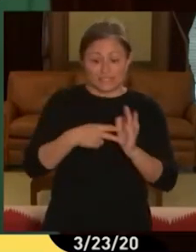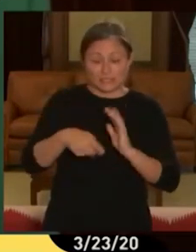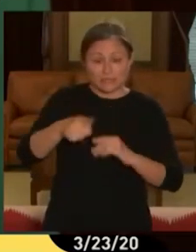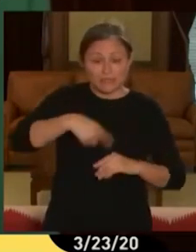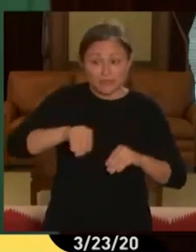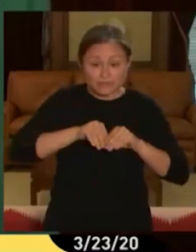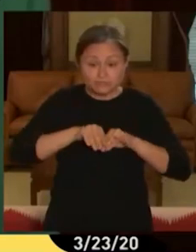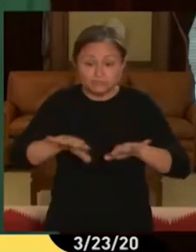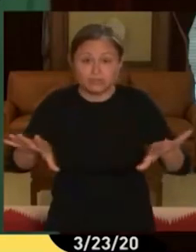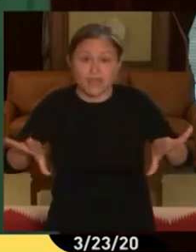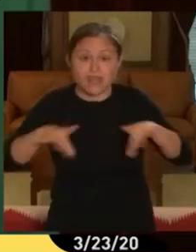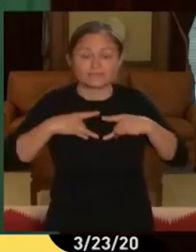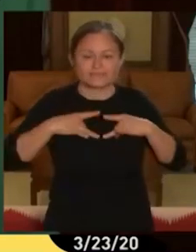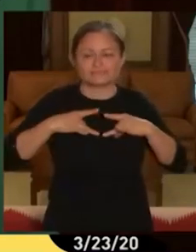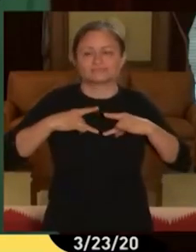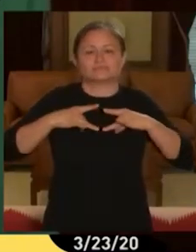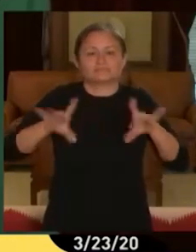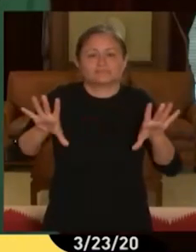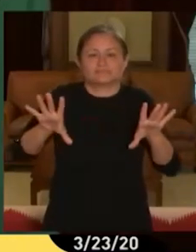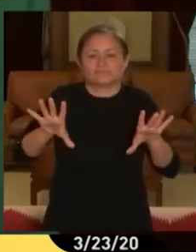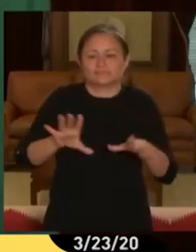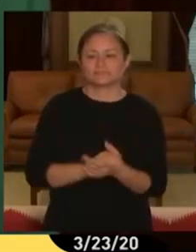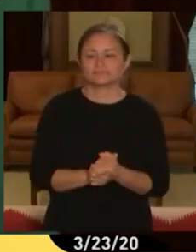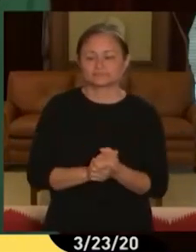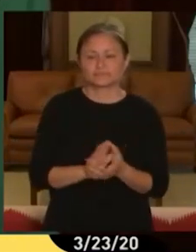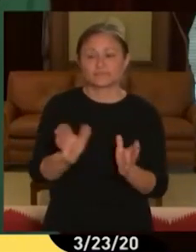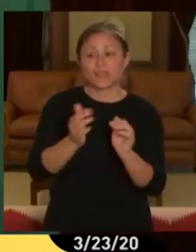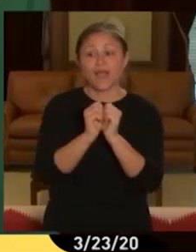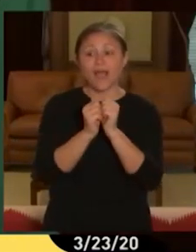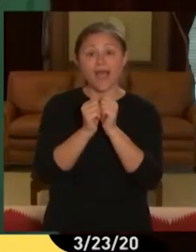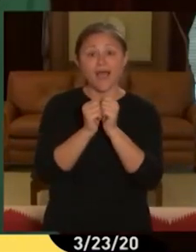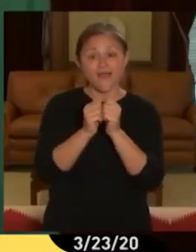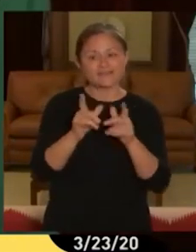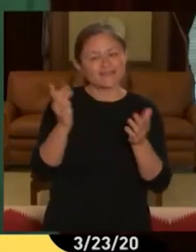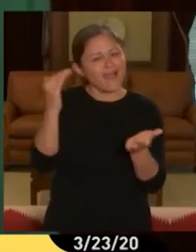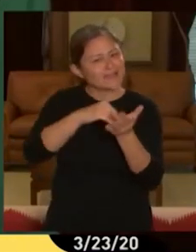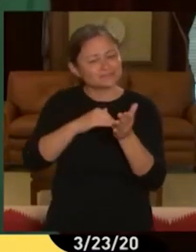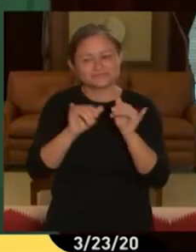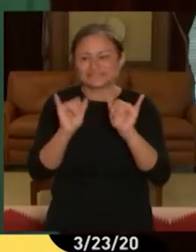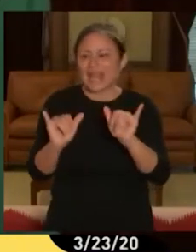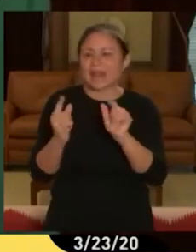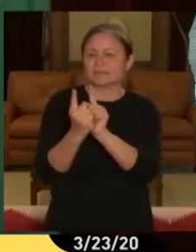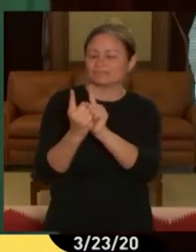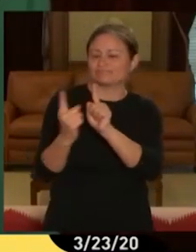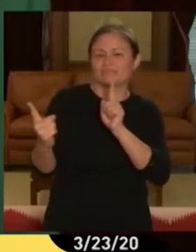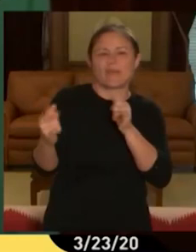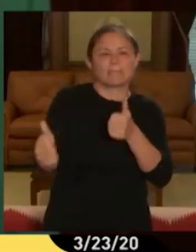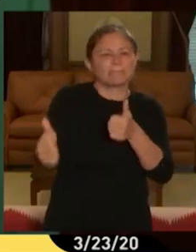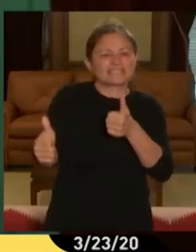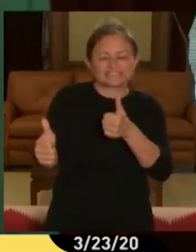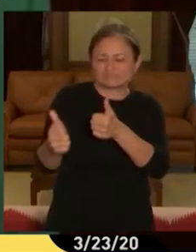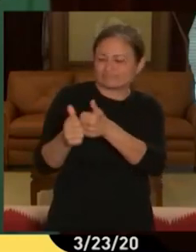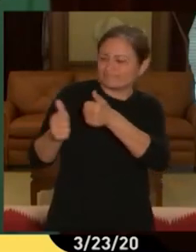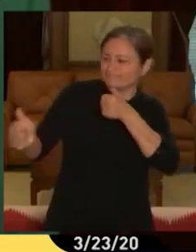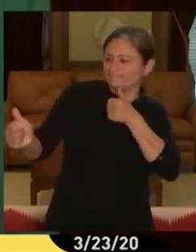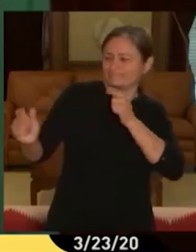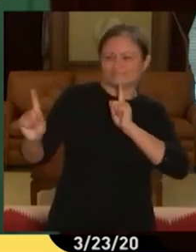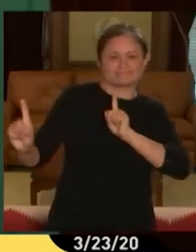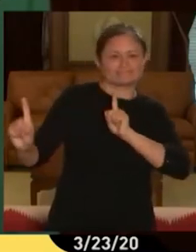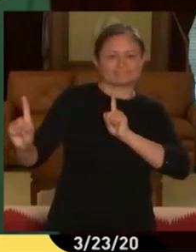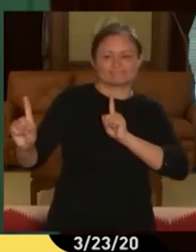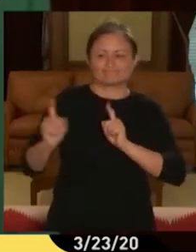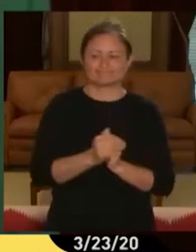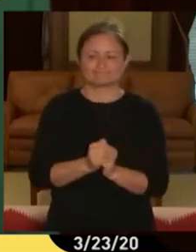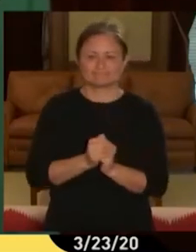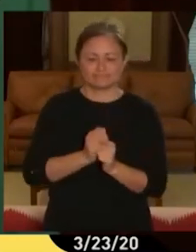weapon, distancing ourselves, is the only weapon against this virus. And we have proven that it